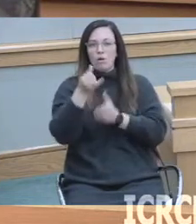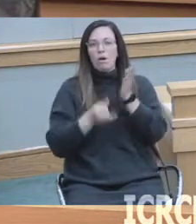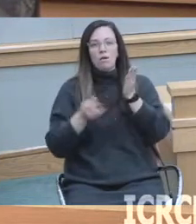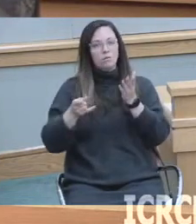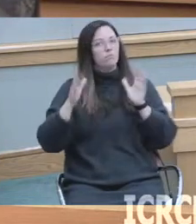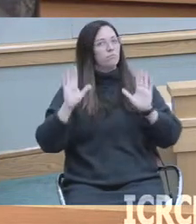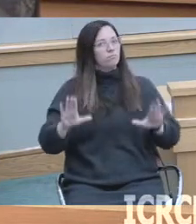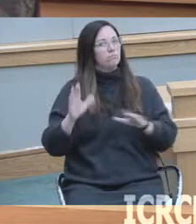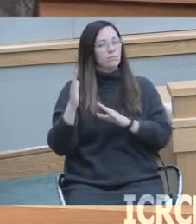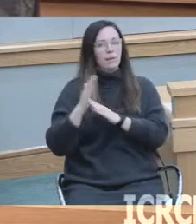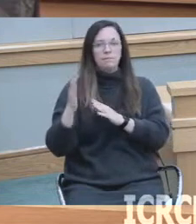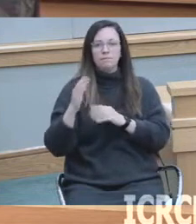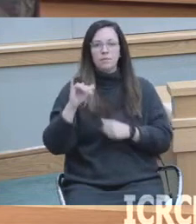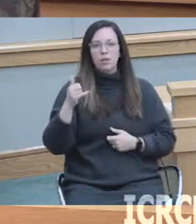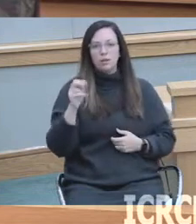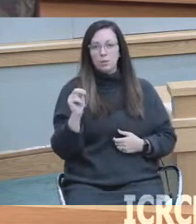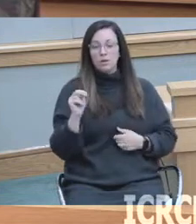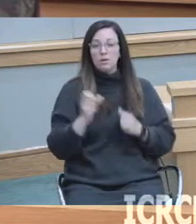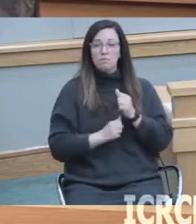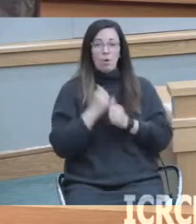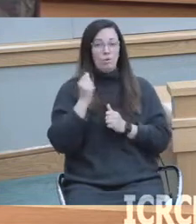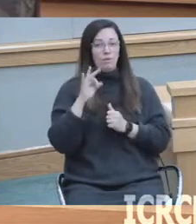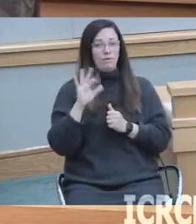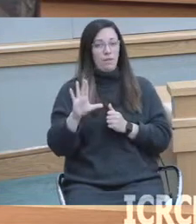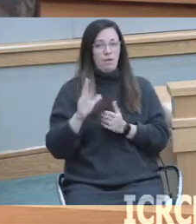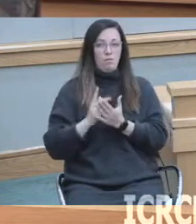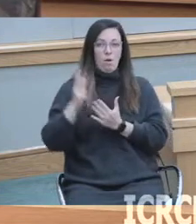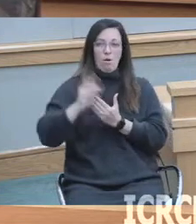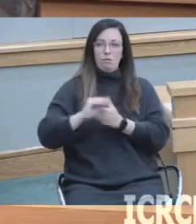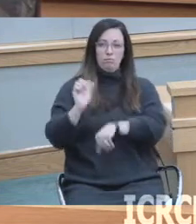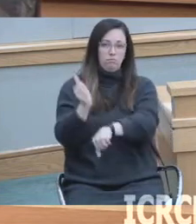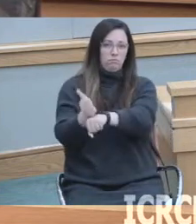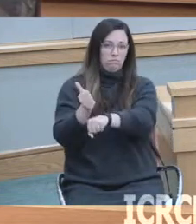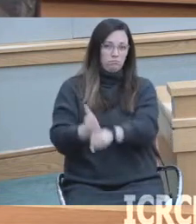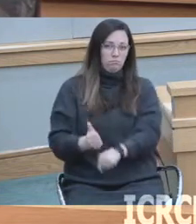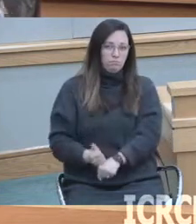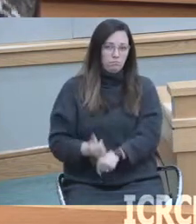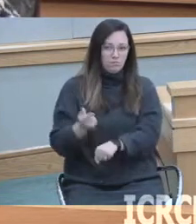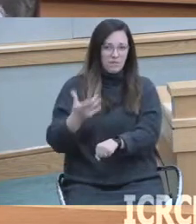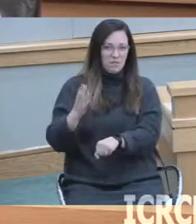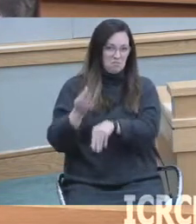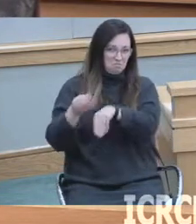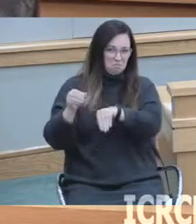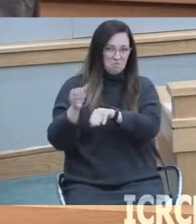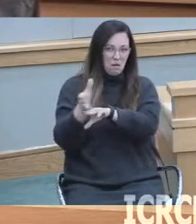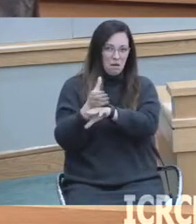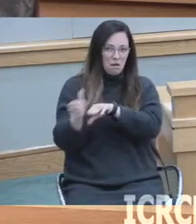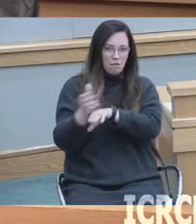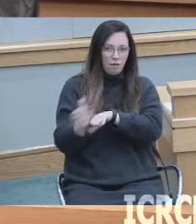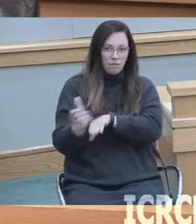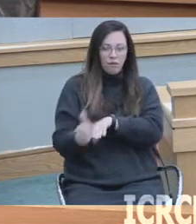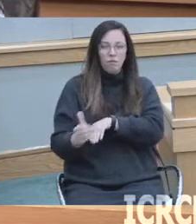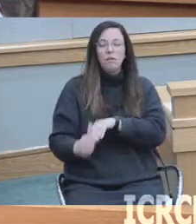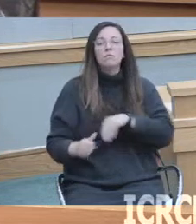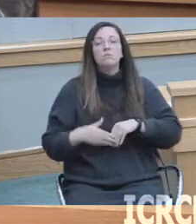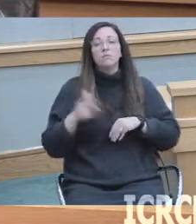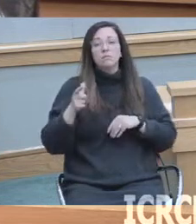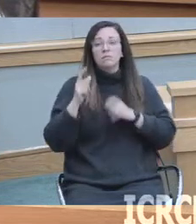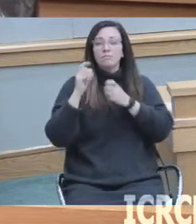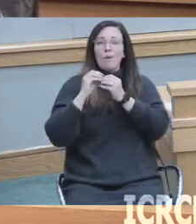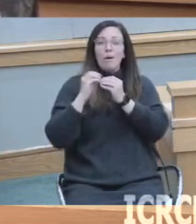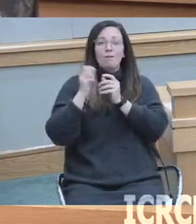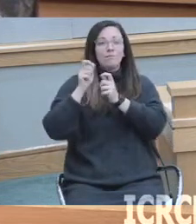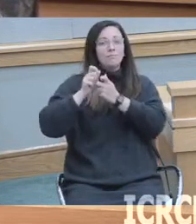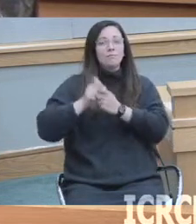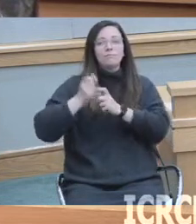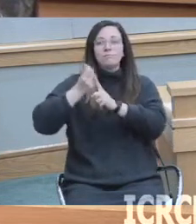Most of all of the programming was sold out, and details on upcoming programming, of course, can be